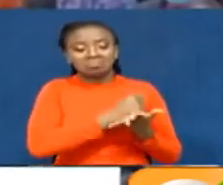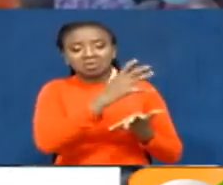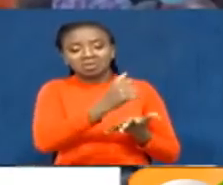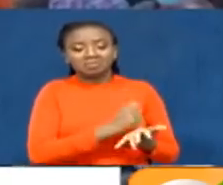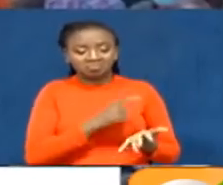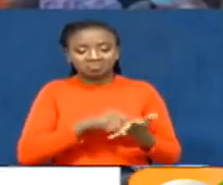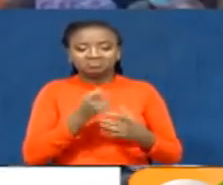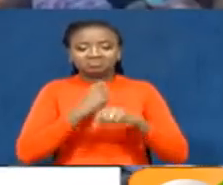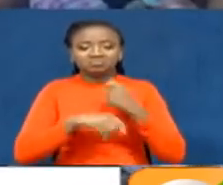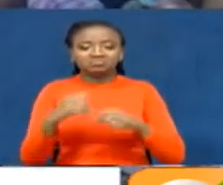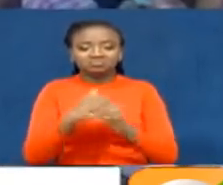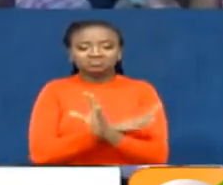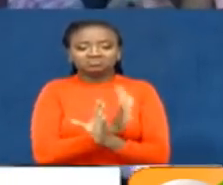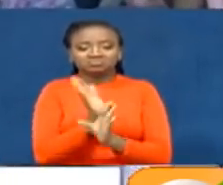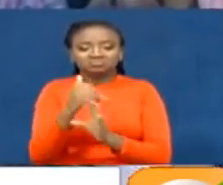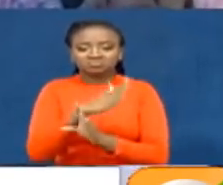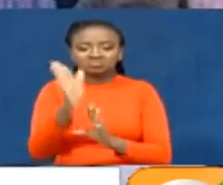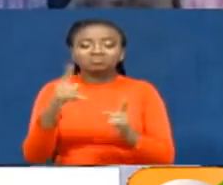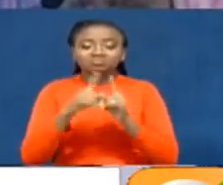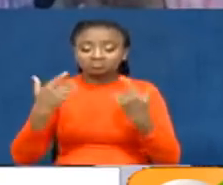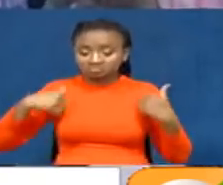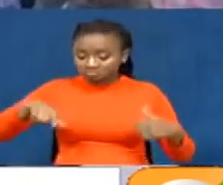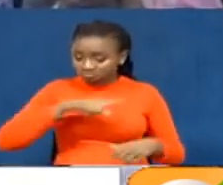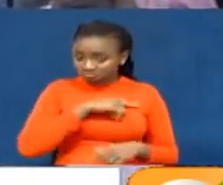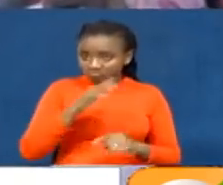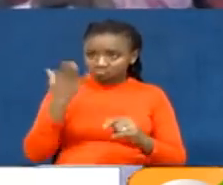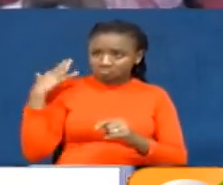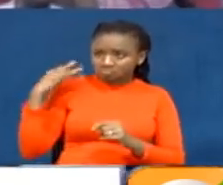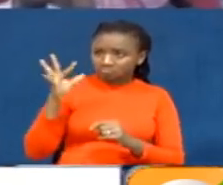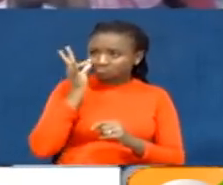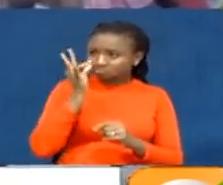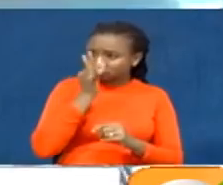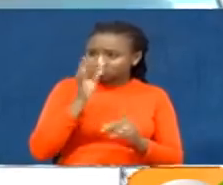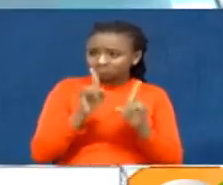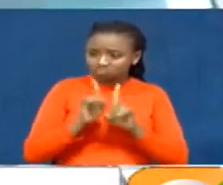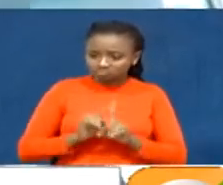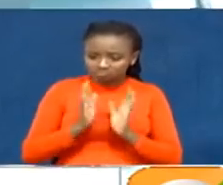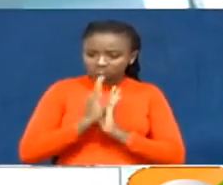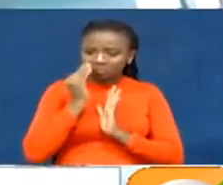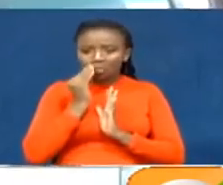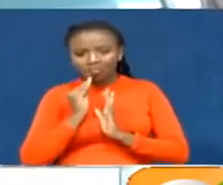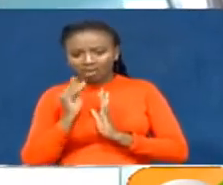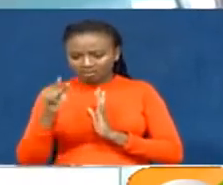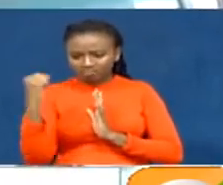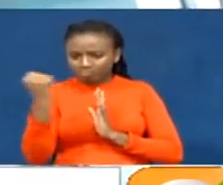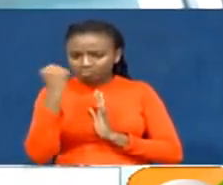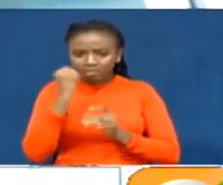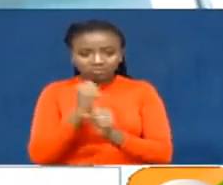hii. Tulipokuwa kwa serikali, mimi na Kibaki na Faranya, Mumias ilikuwa inafanya kazi.